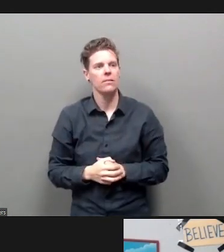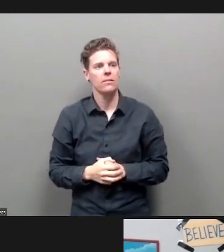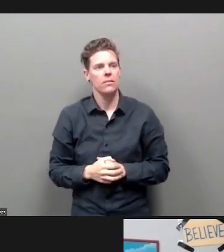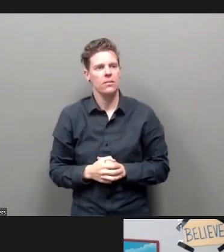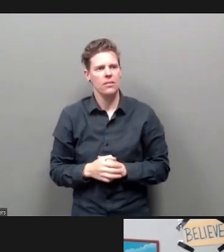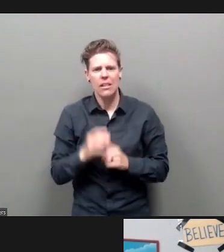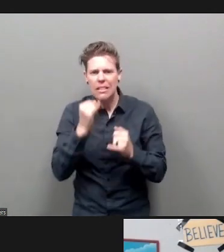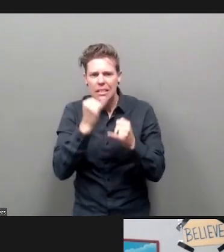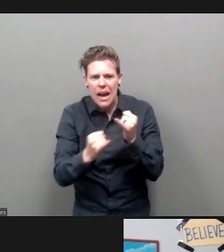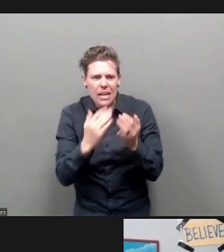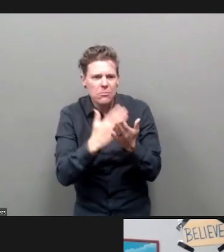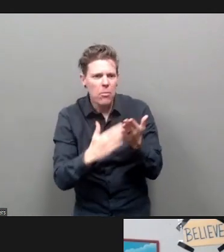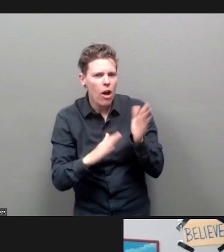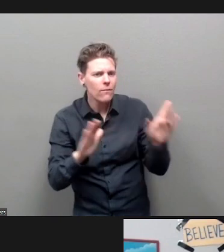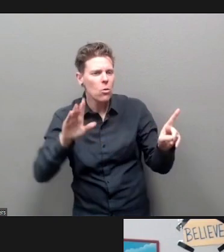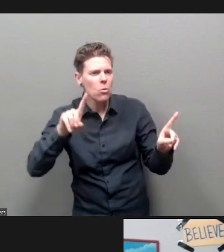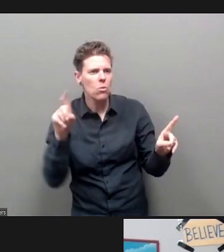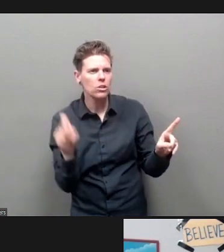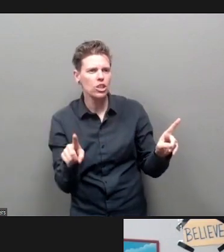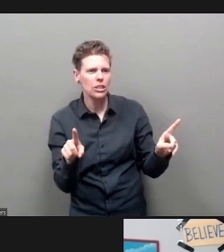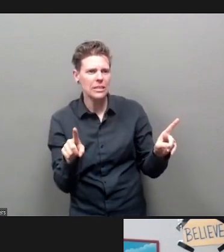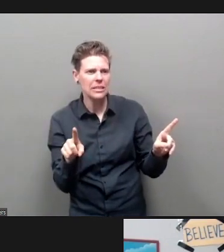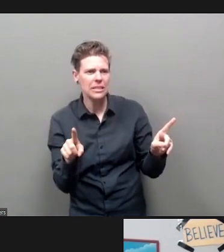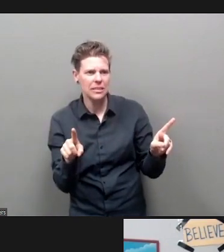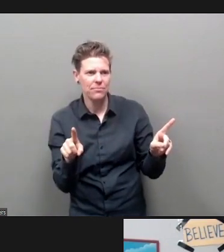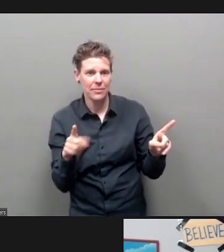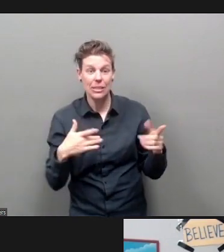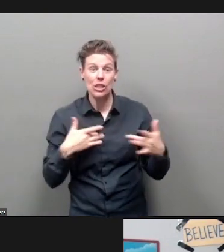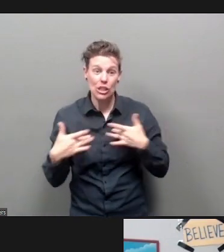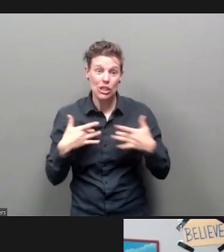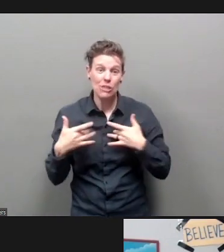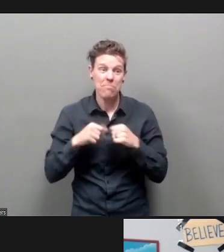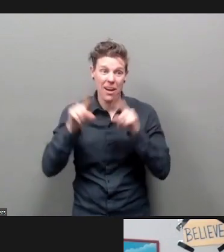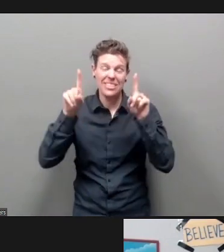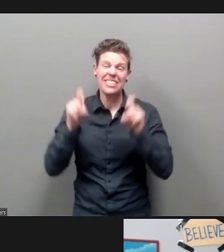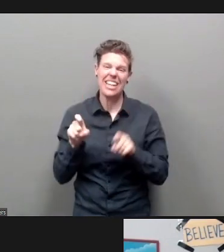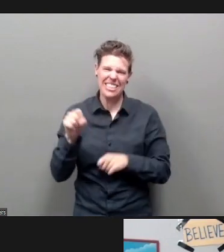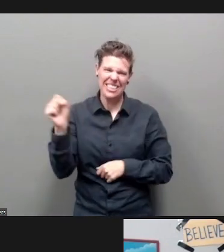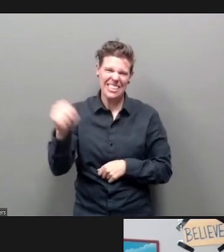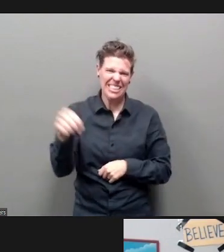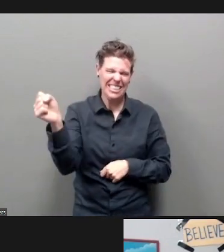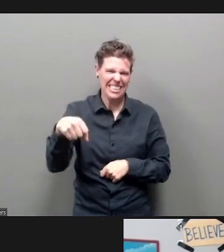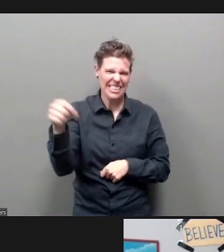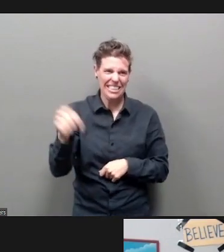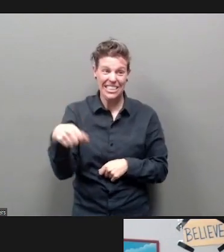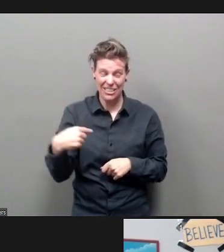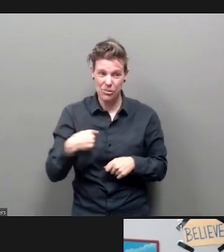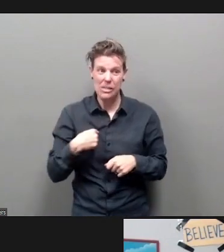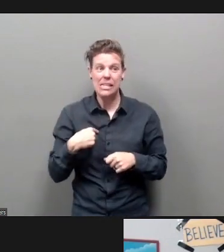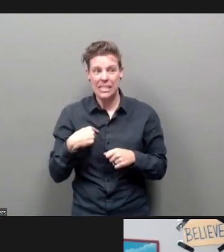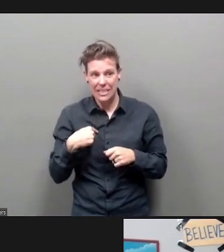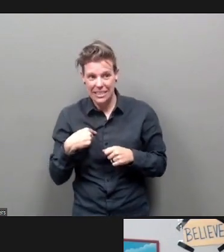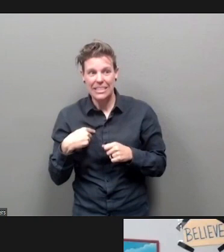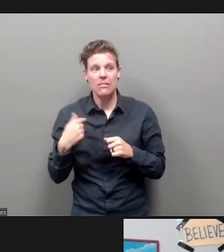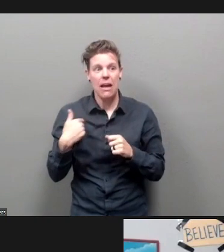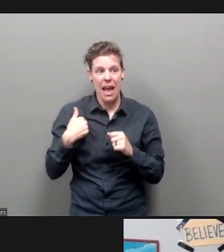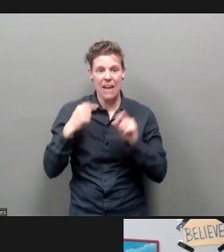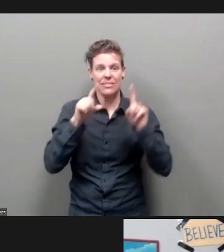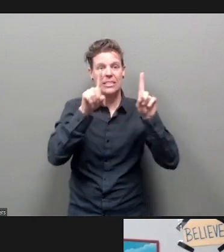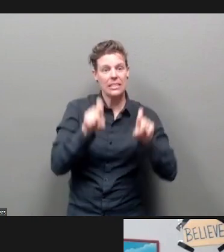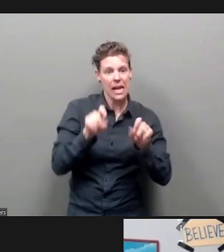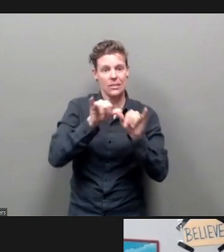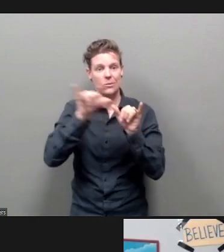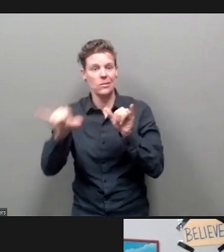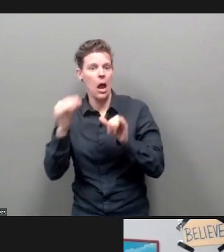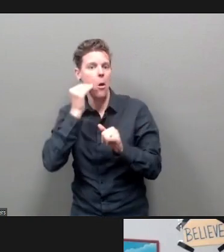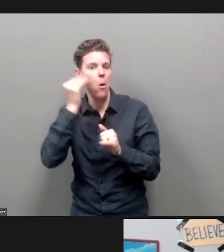there concern about it having enough testing? Yep, there is. We have a test to stay program in the schools where if one kid in the